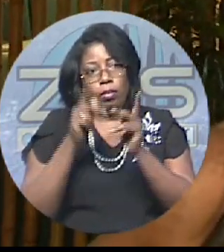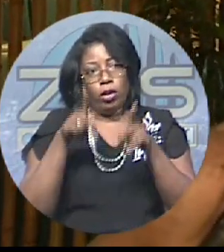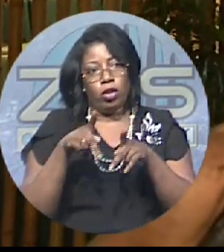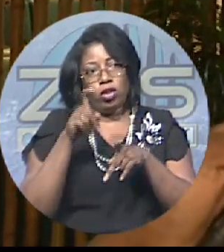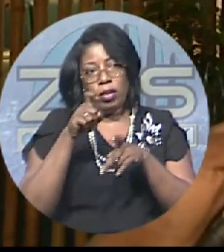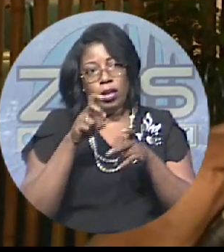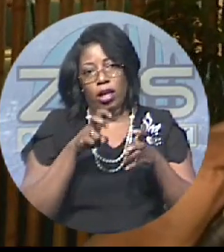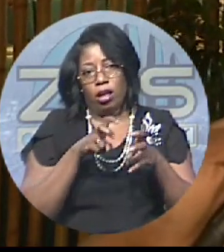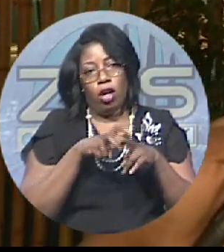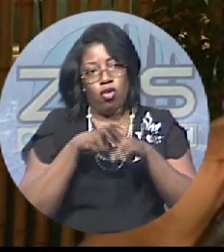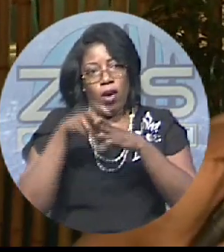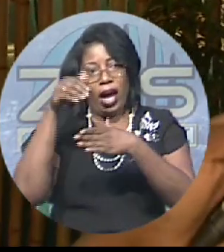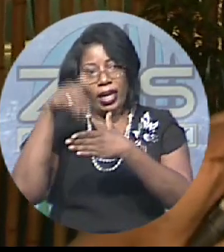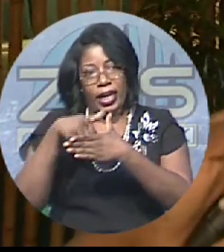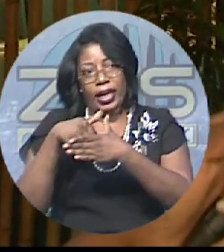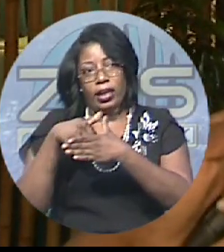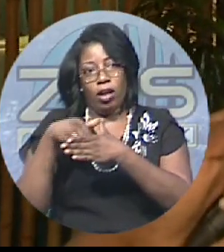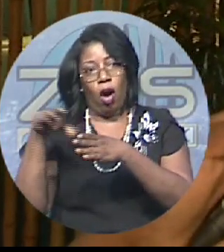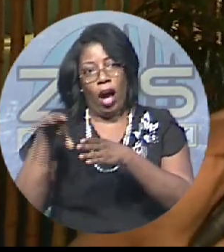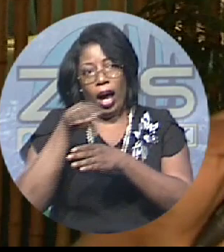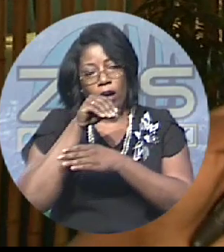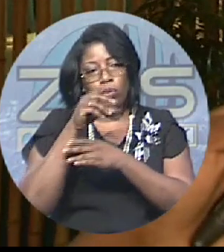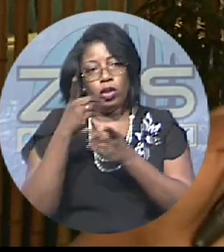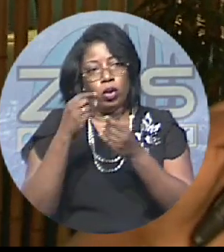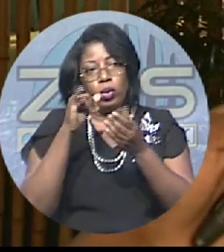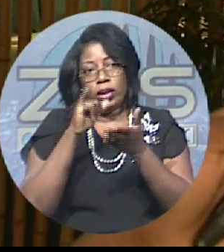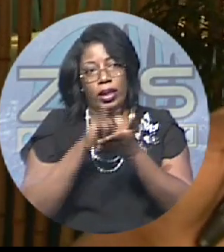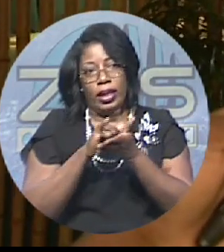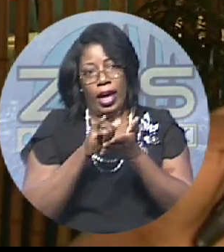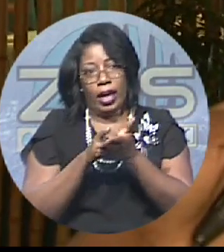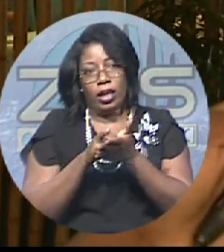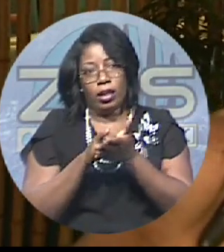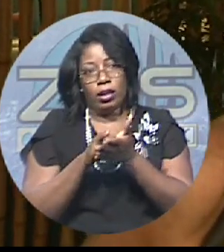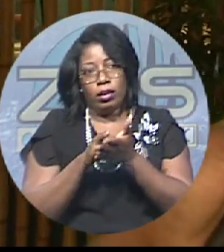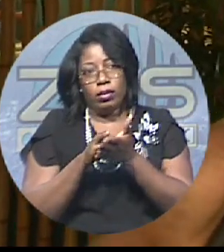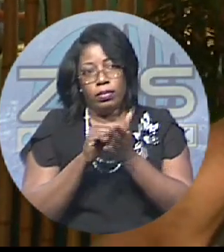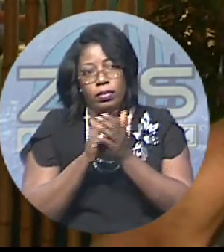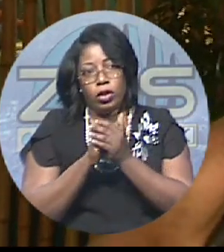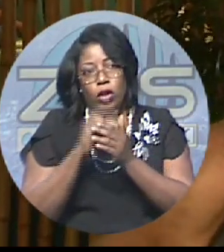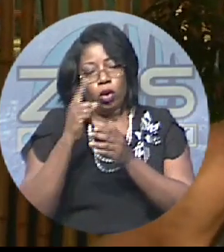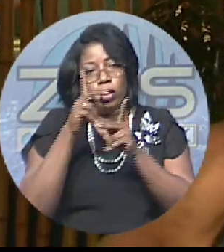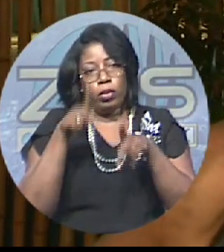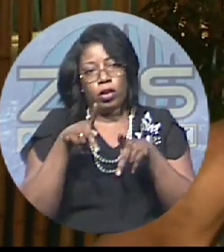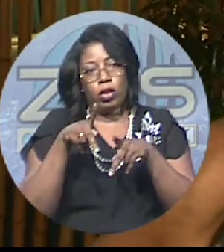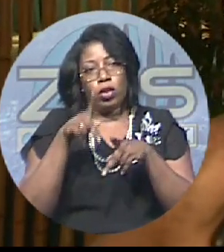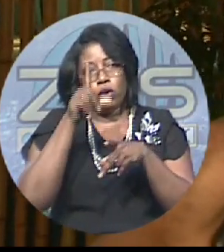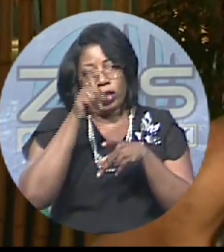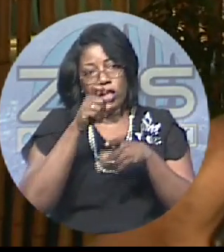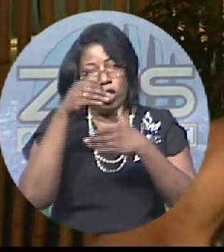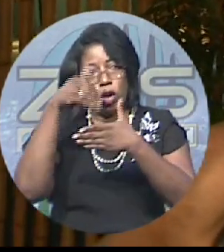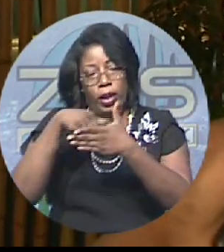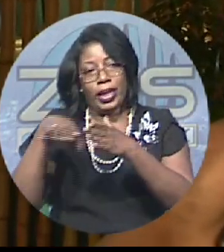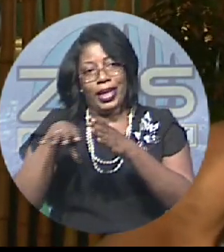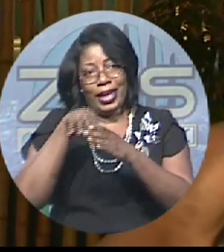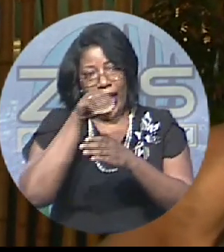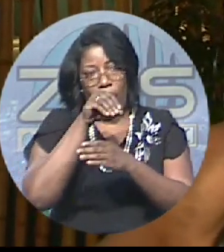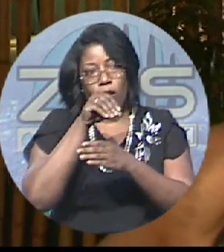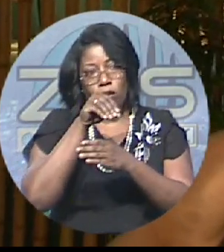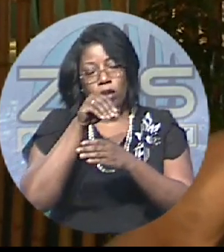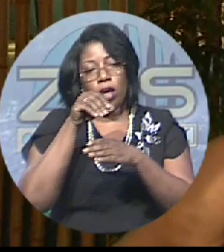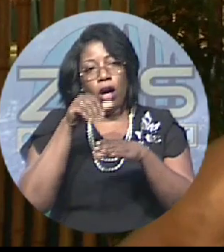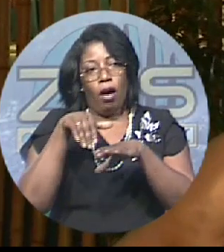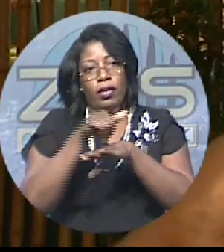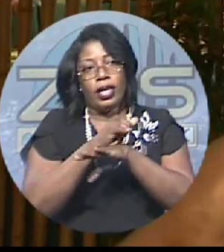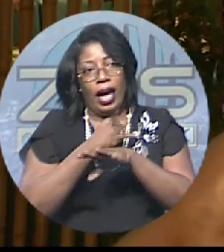for a ride in or a ride out, we don't do that. We give the priority to the people that actually need to go in and out of the